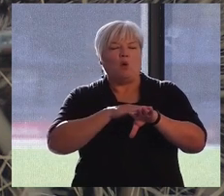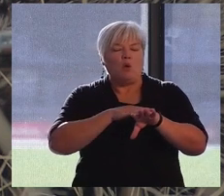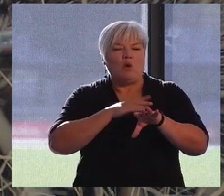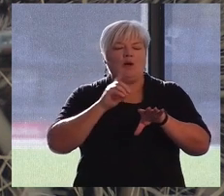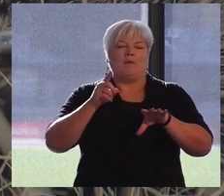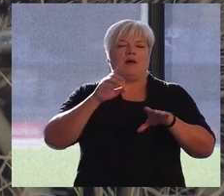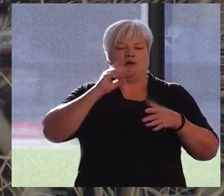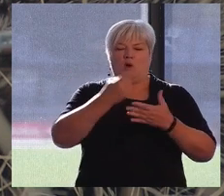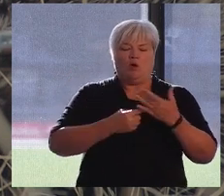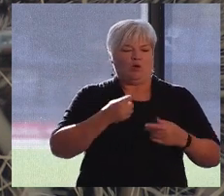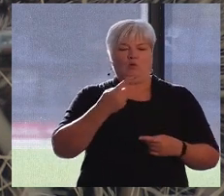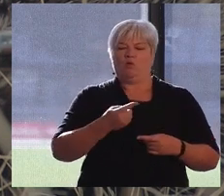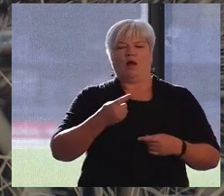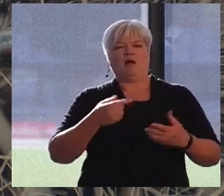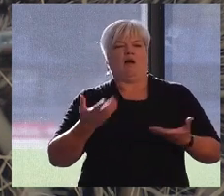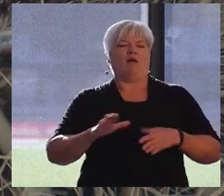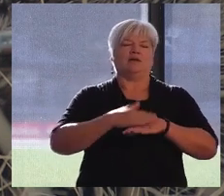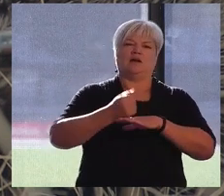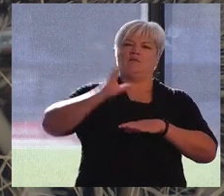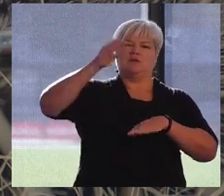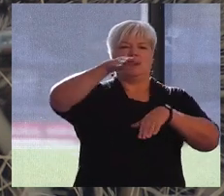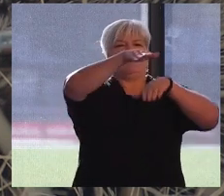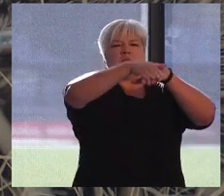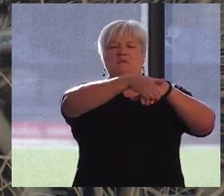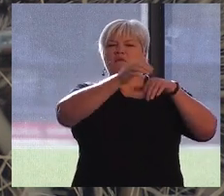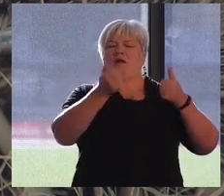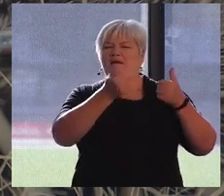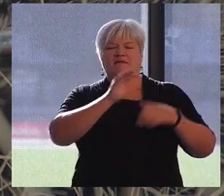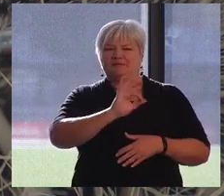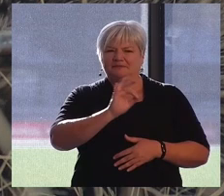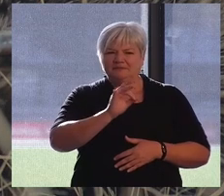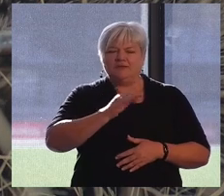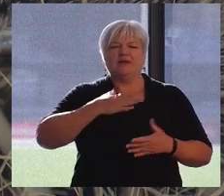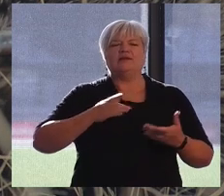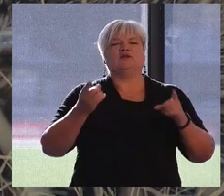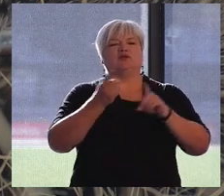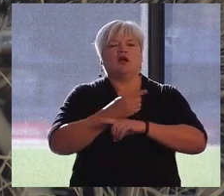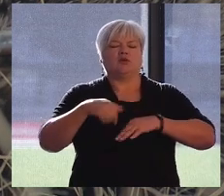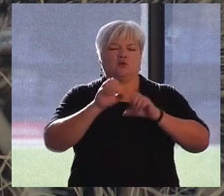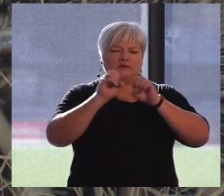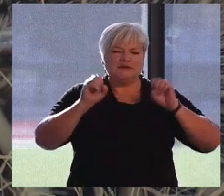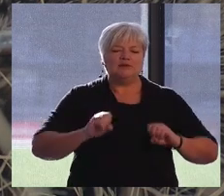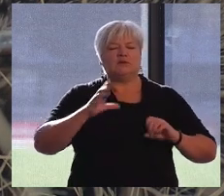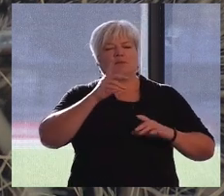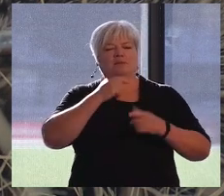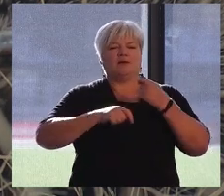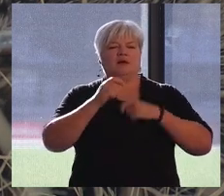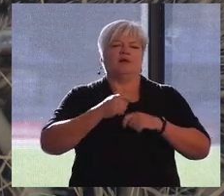turning our systems towards sustainable and regenerative ones is going to be the work of our lifetime and many